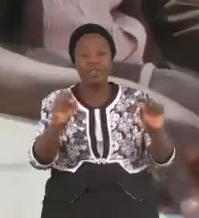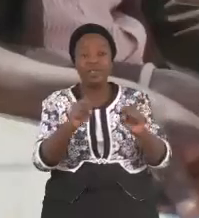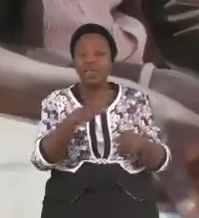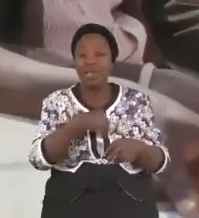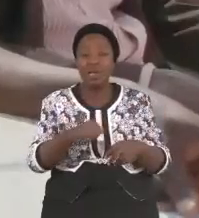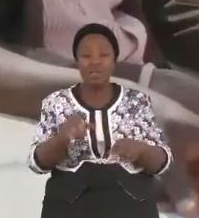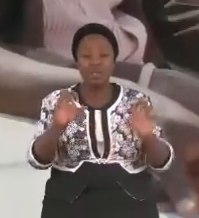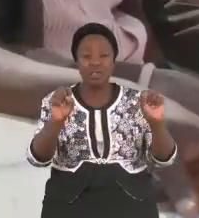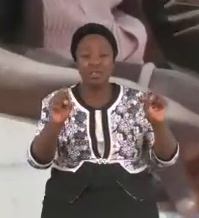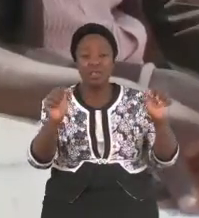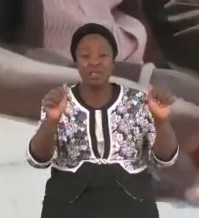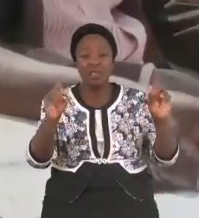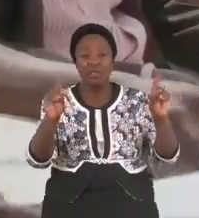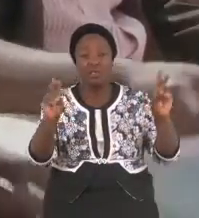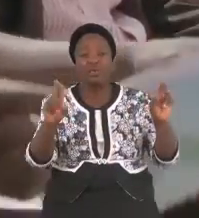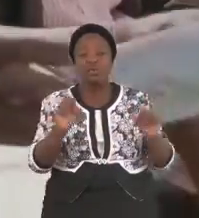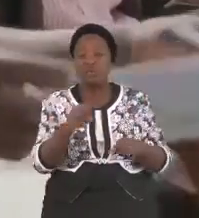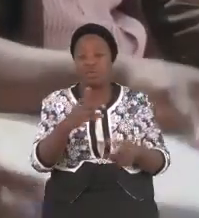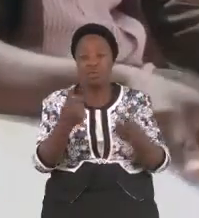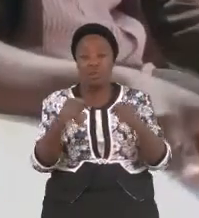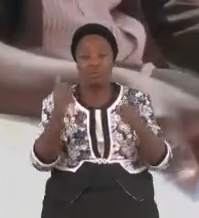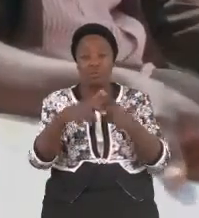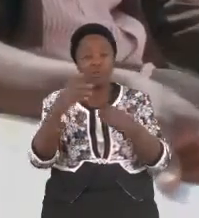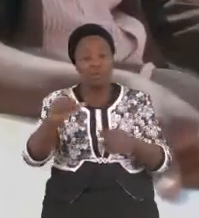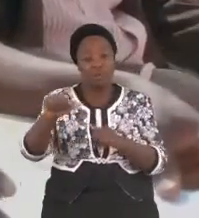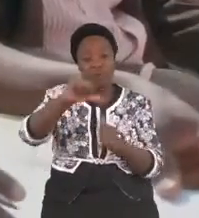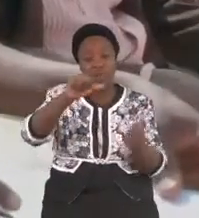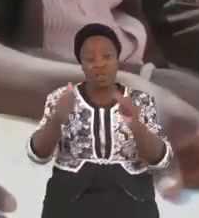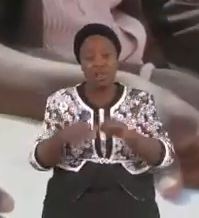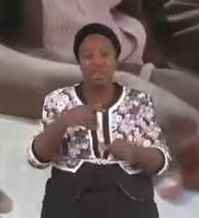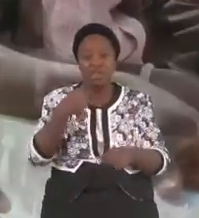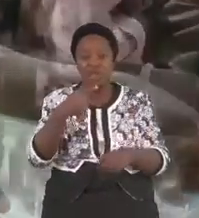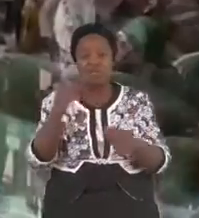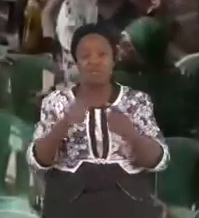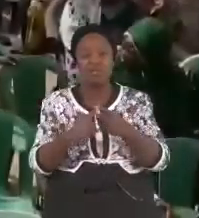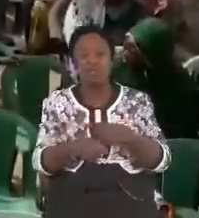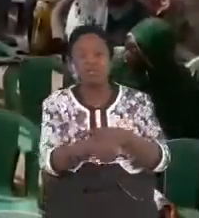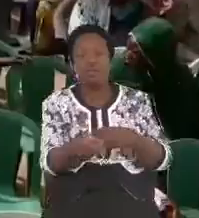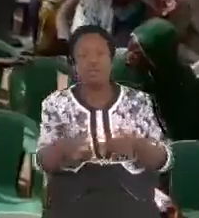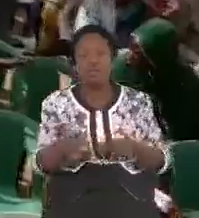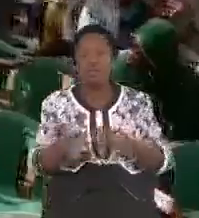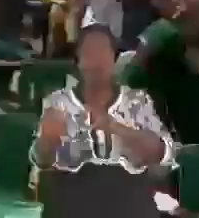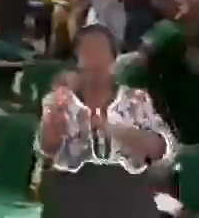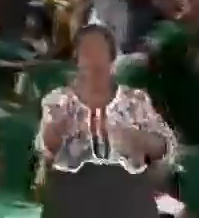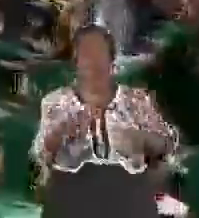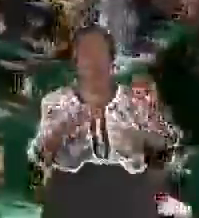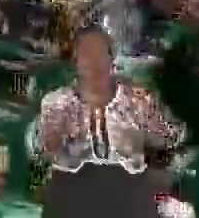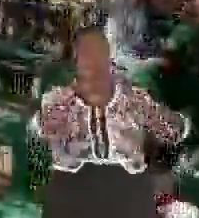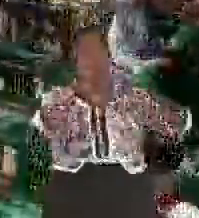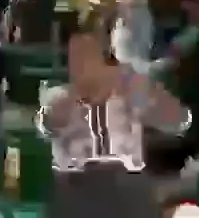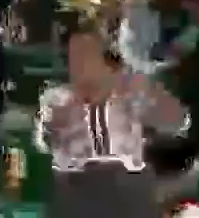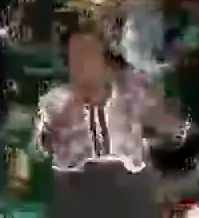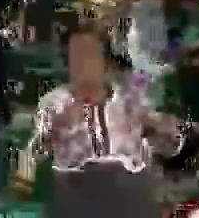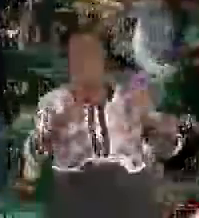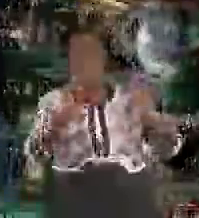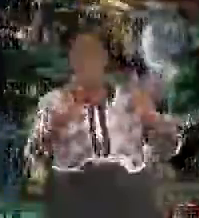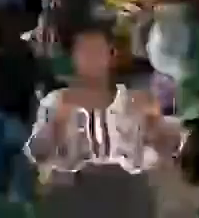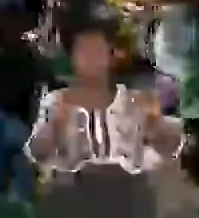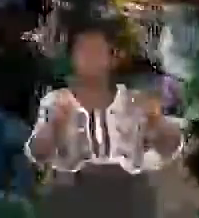his baptism he said unto them a generation of vipers